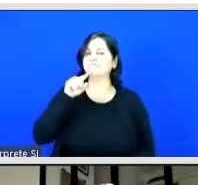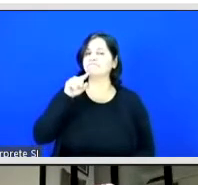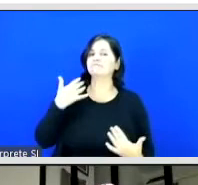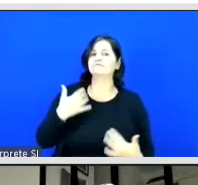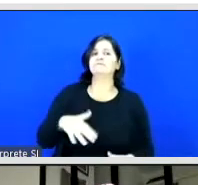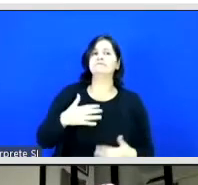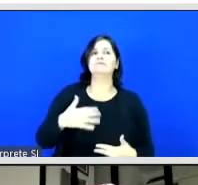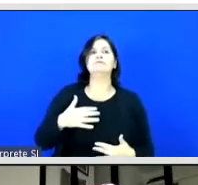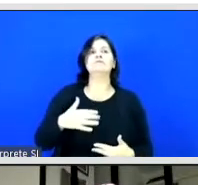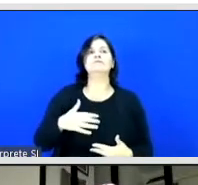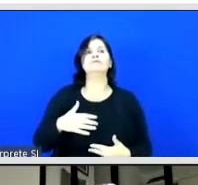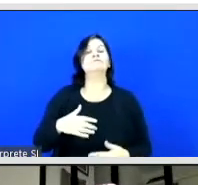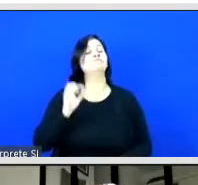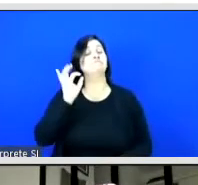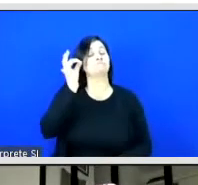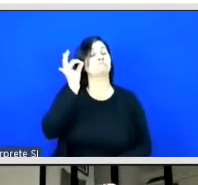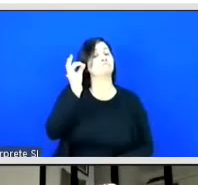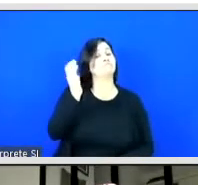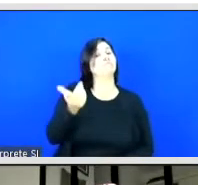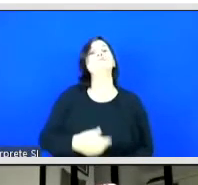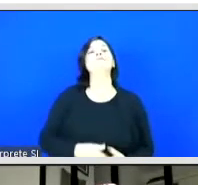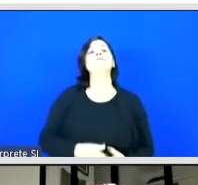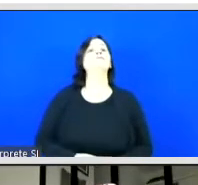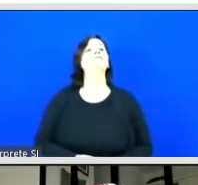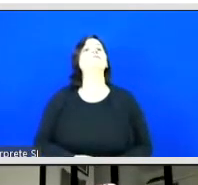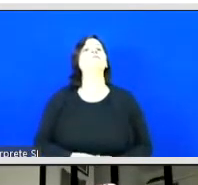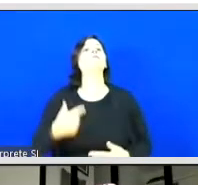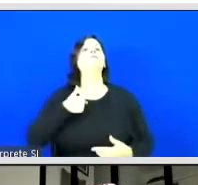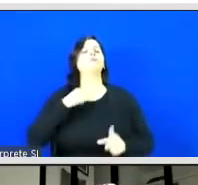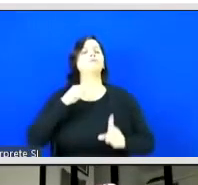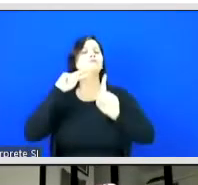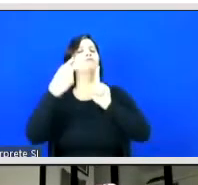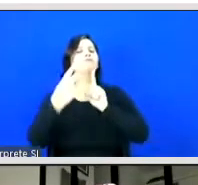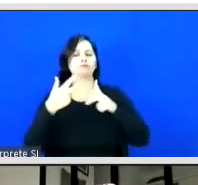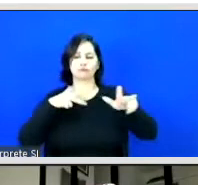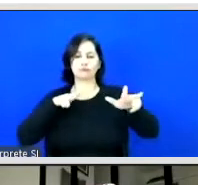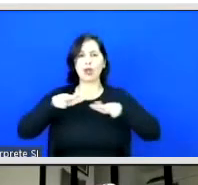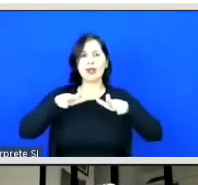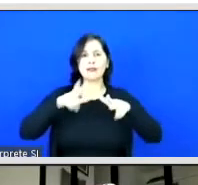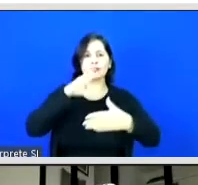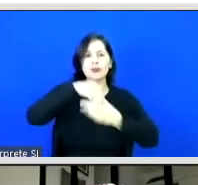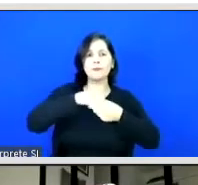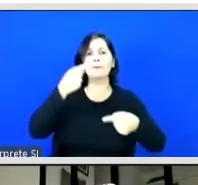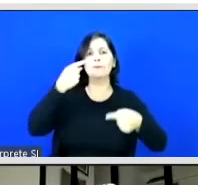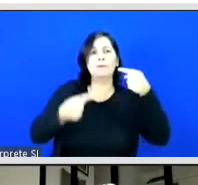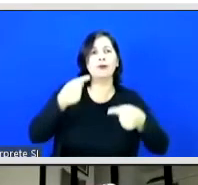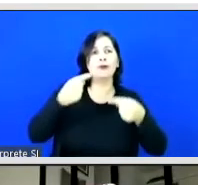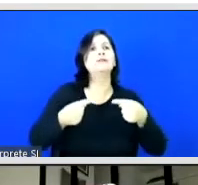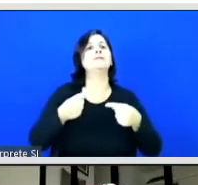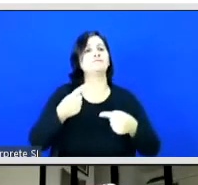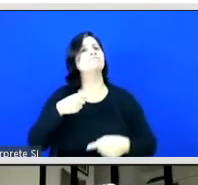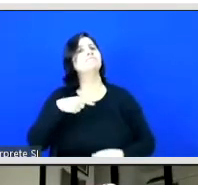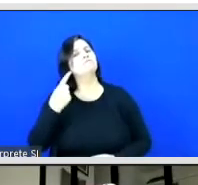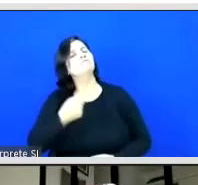question as for Ms. Delgado, how can we ensure that women participate in the design